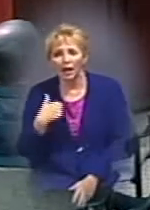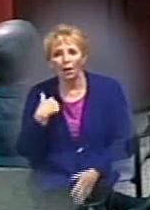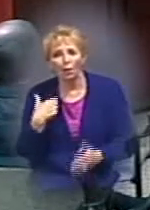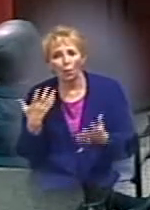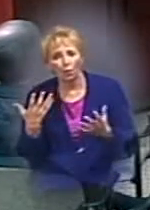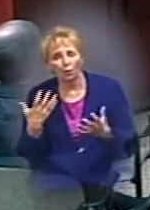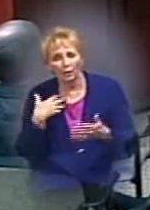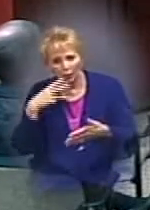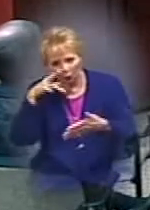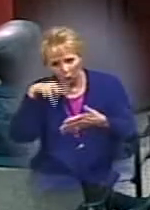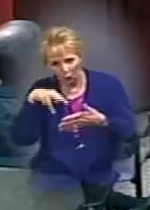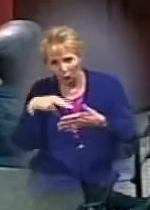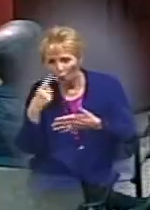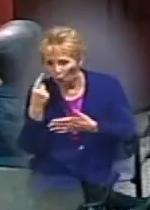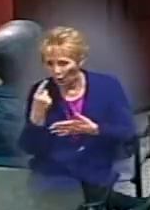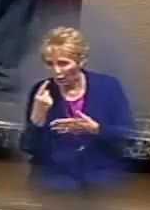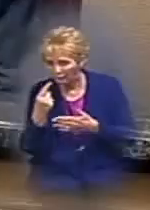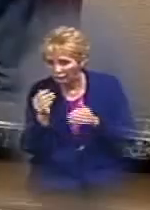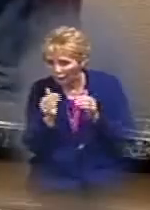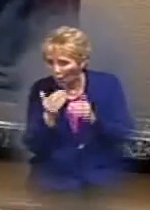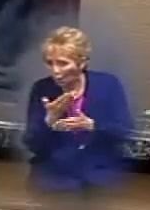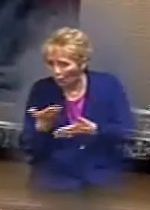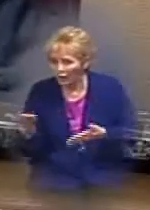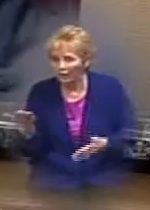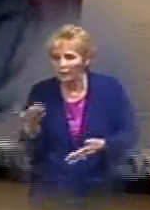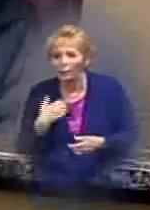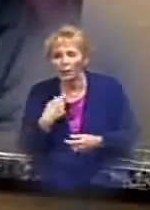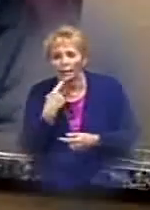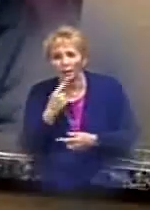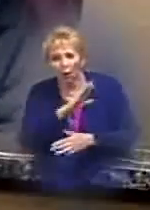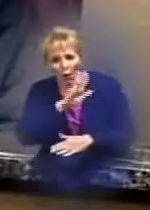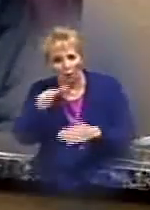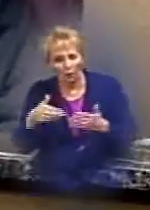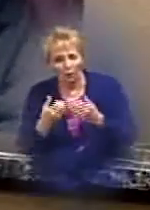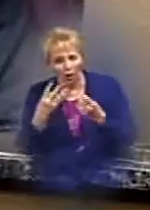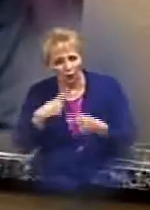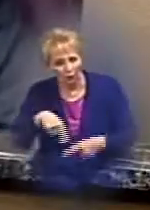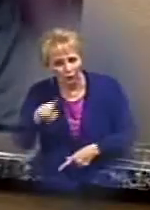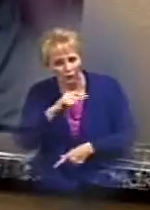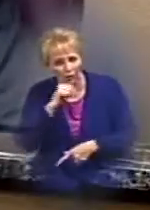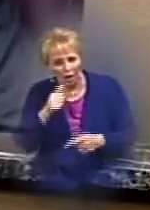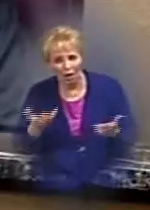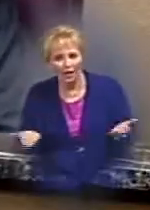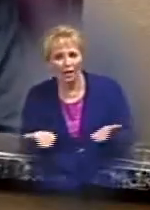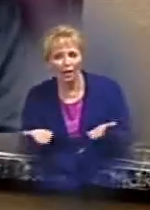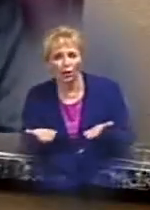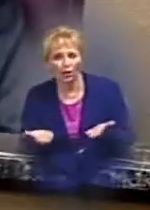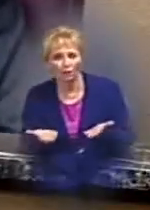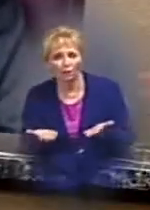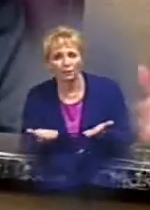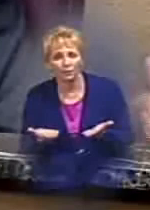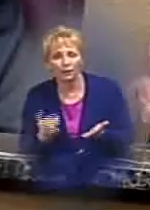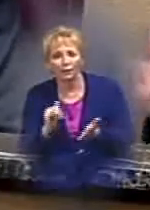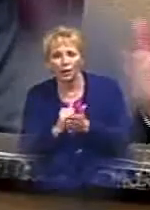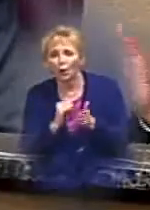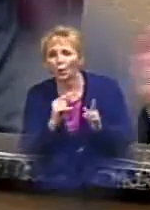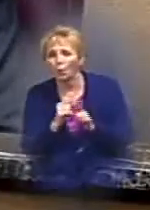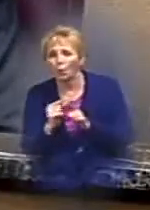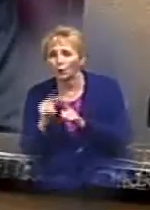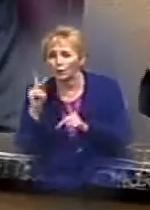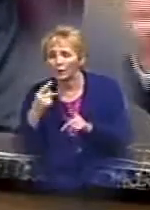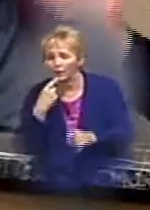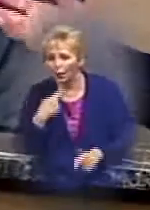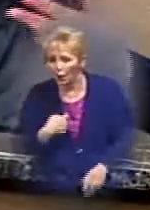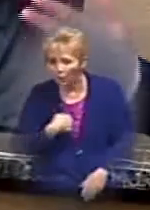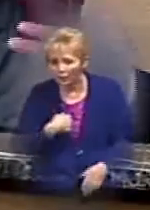I'm going to read just one little thing that I want to tell y'all, because a lot of you were not here, but these are words that people told